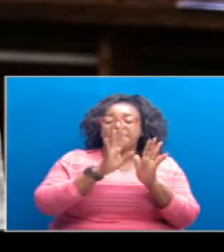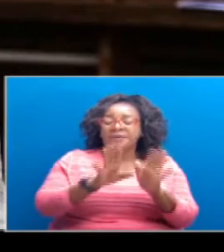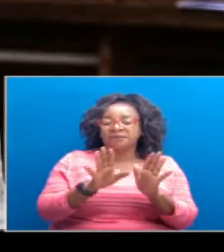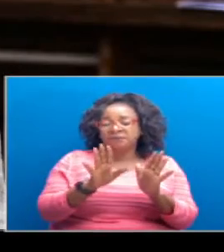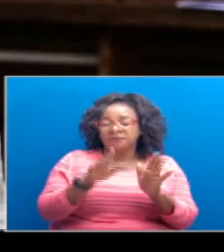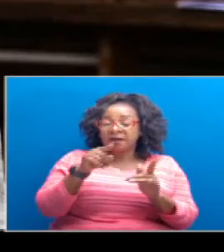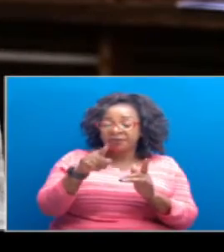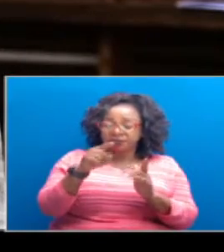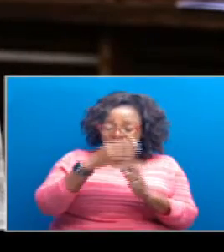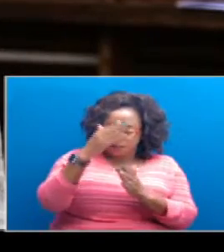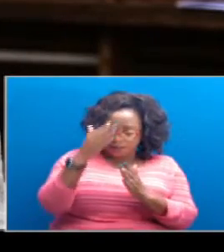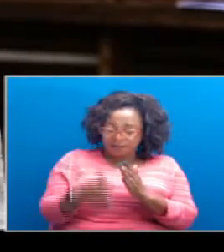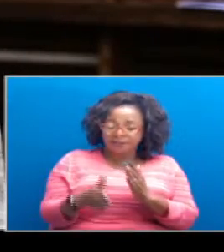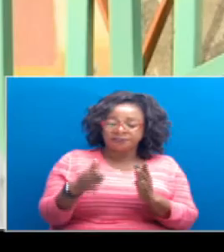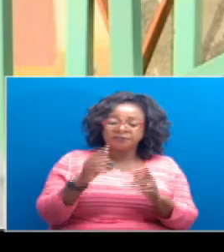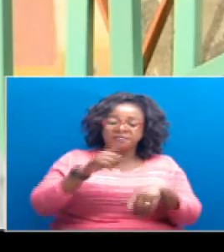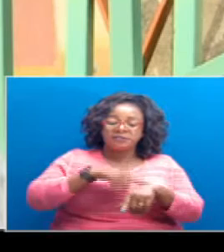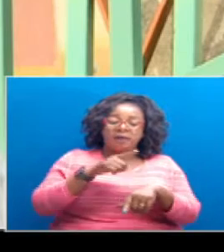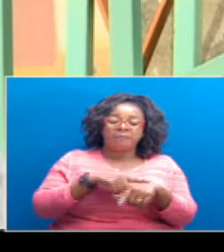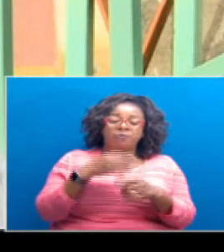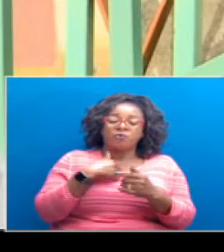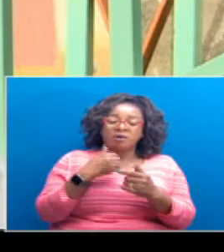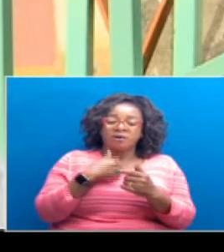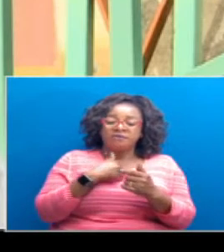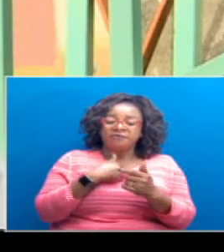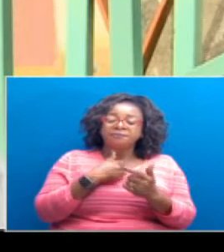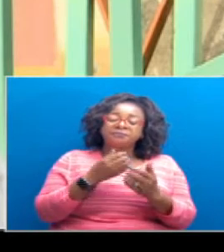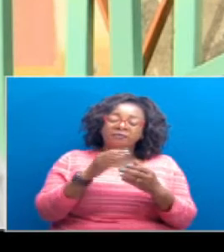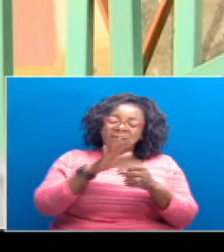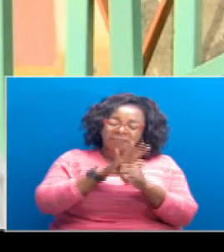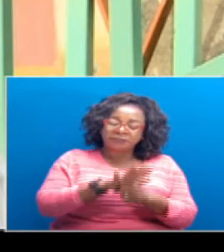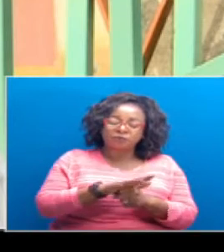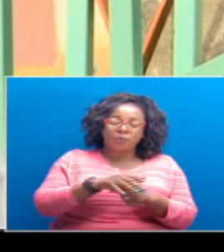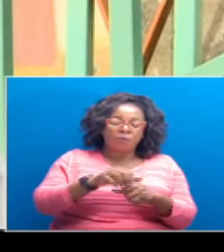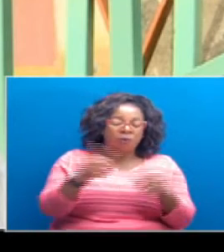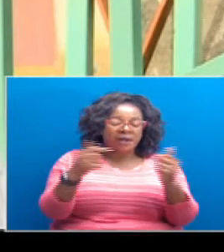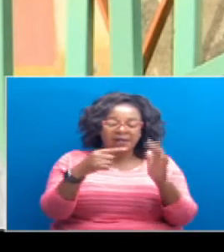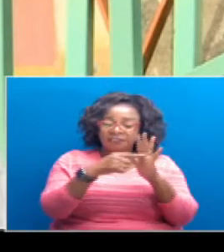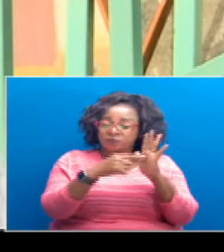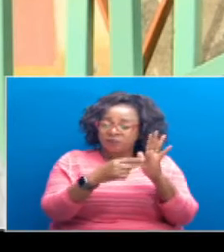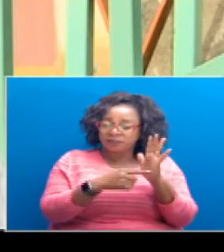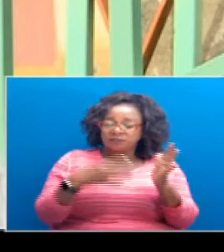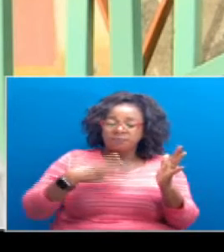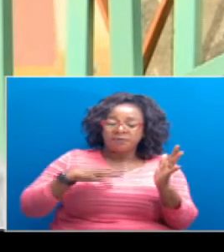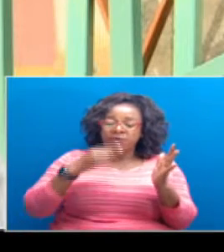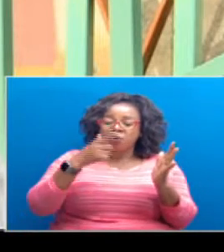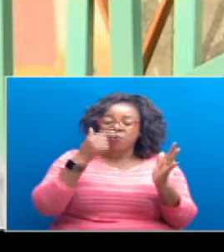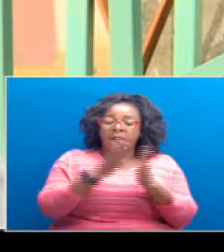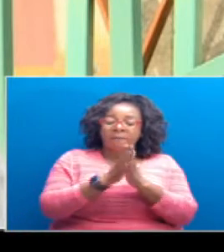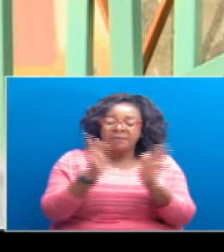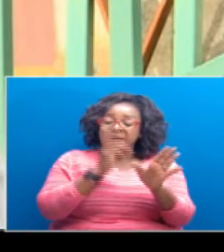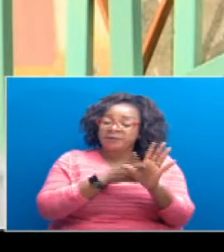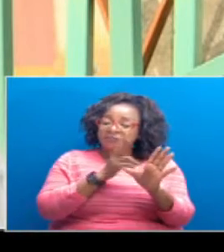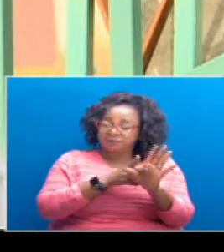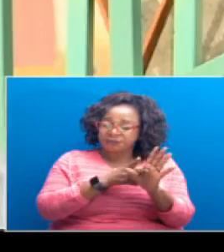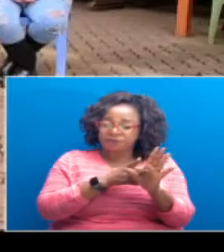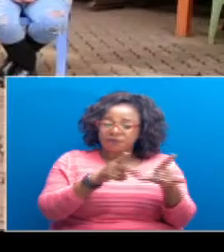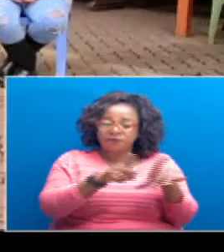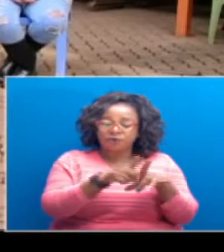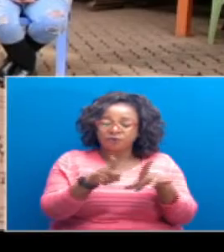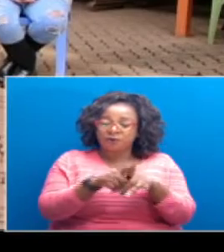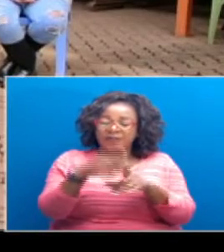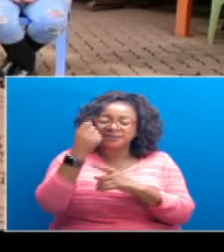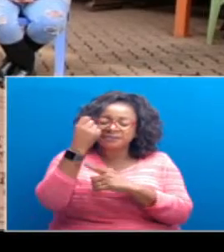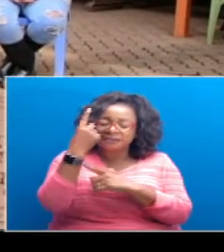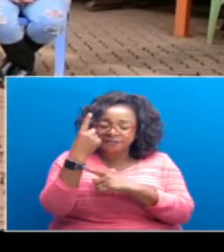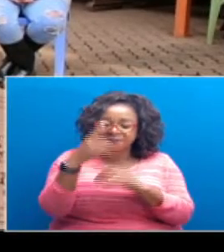It is time that we should have county legislations that are well articulated, where people do public participation, and also